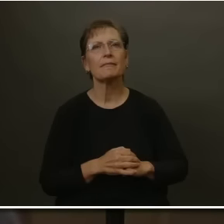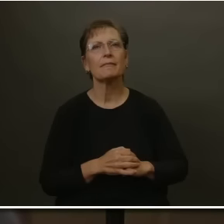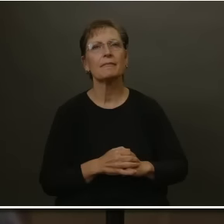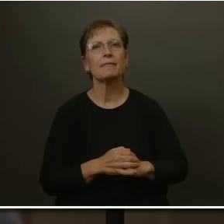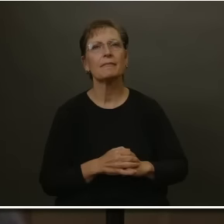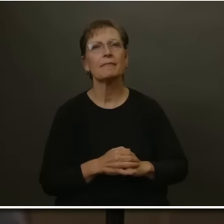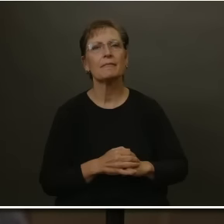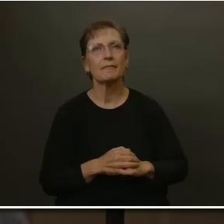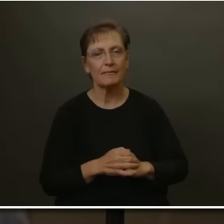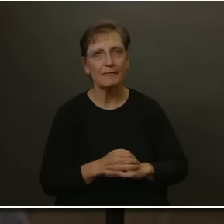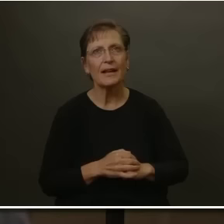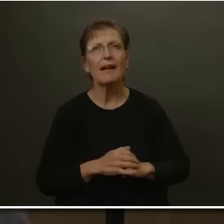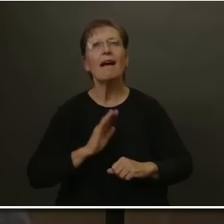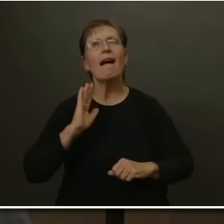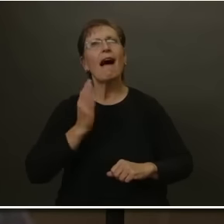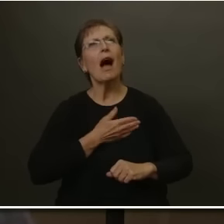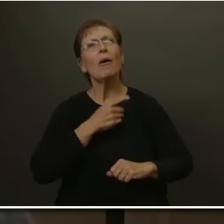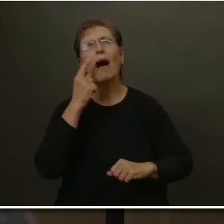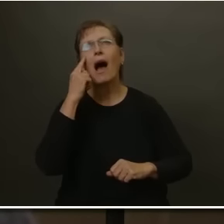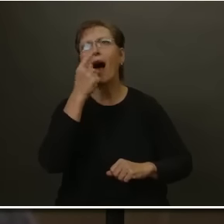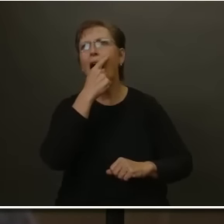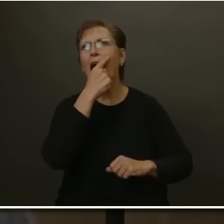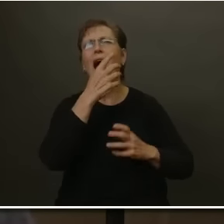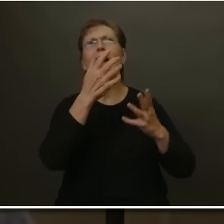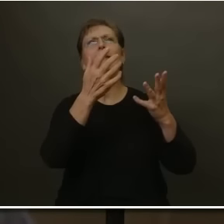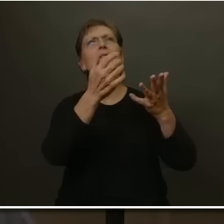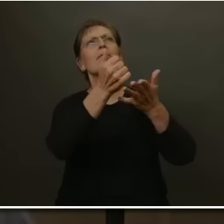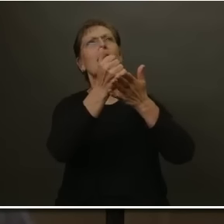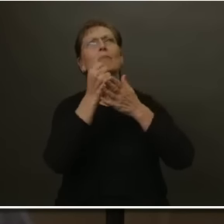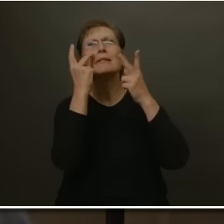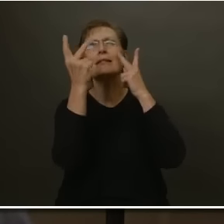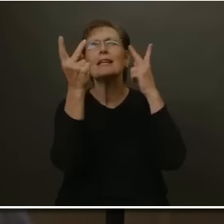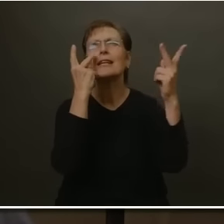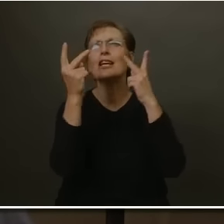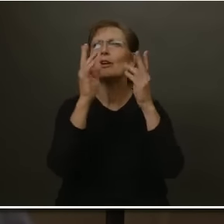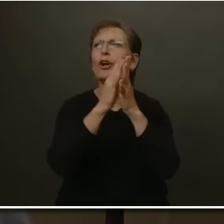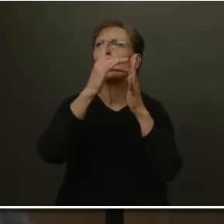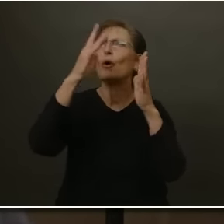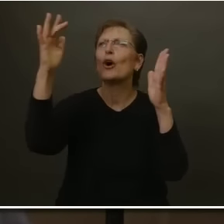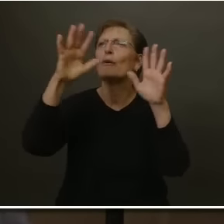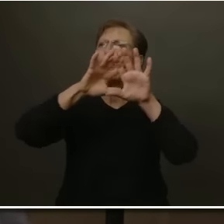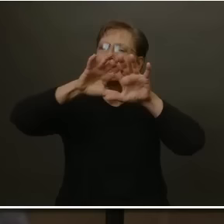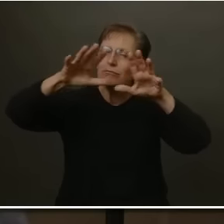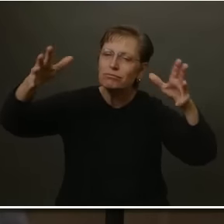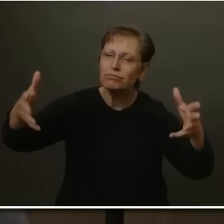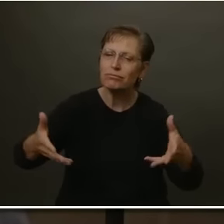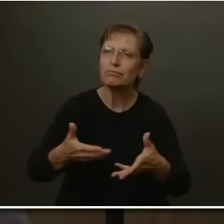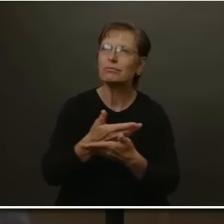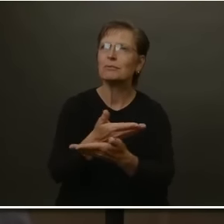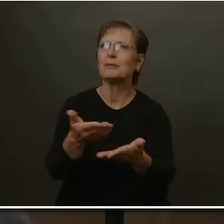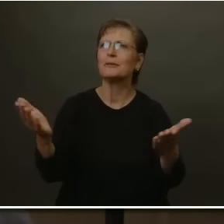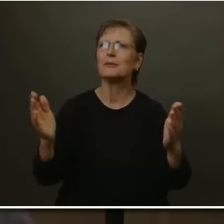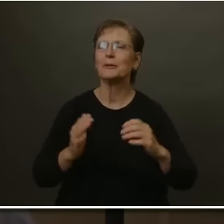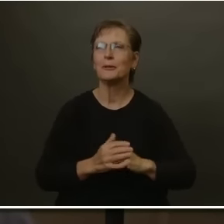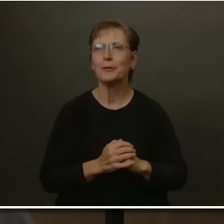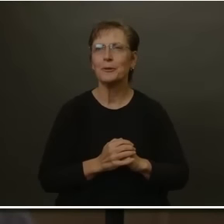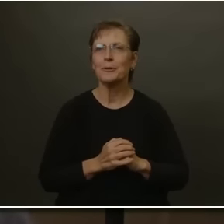Berühre unsere Augen, damit wir deinen Herrlichkeit in der ganzen Schöpfung sehen